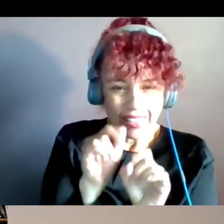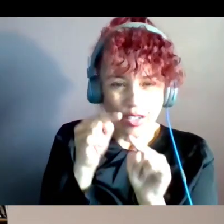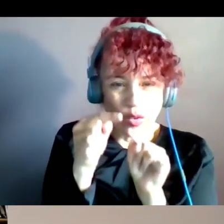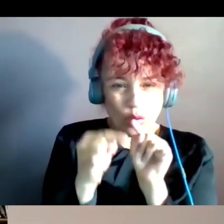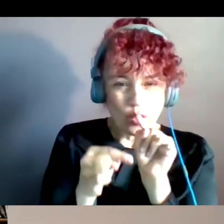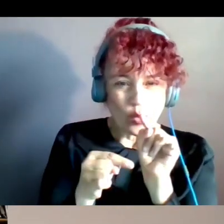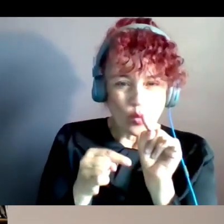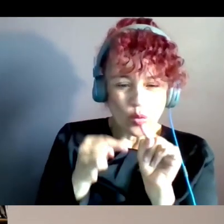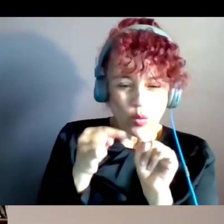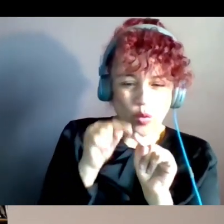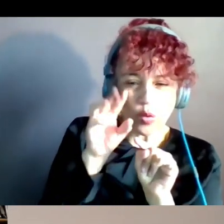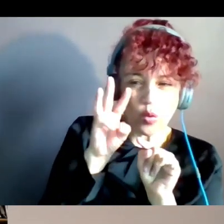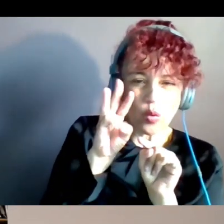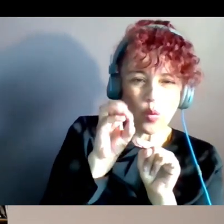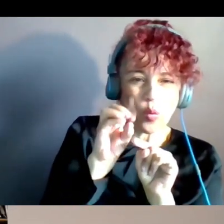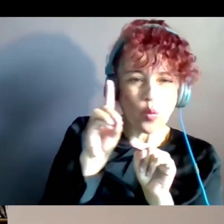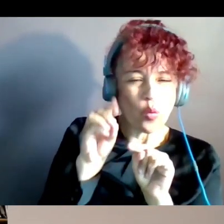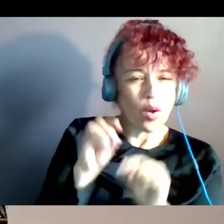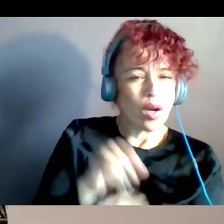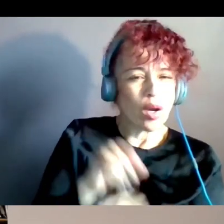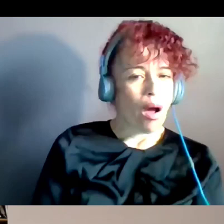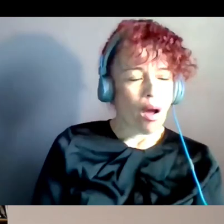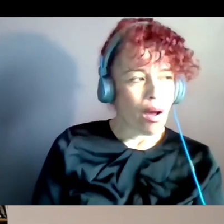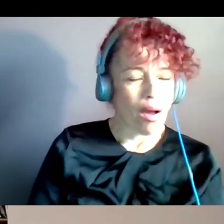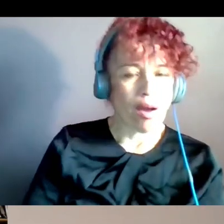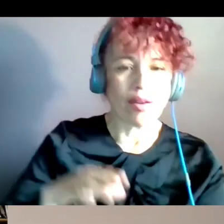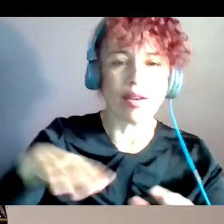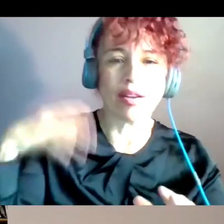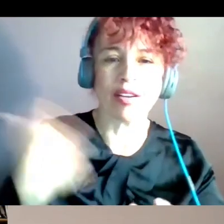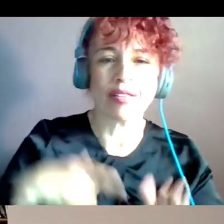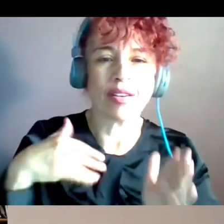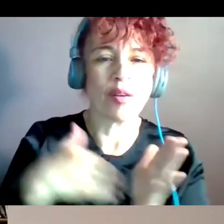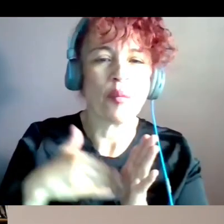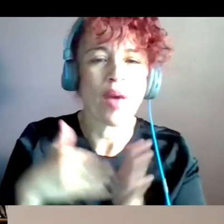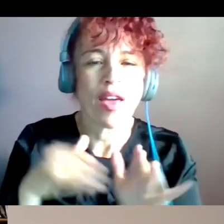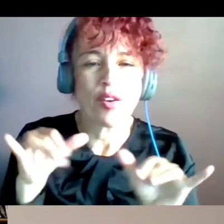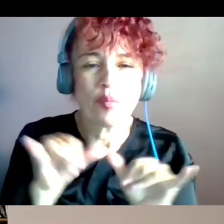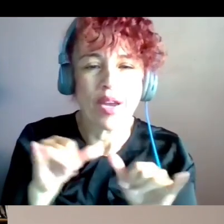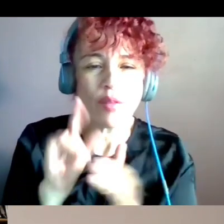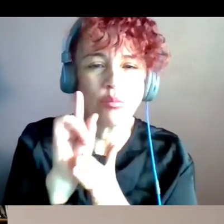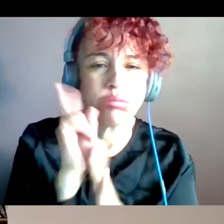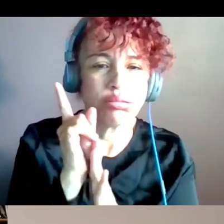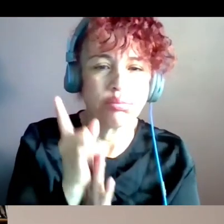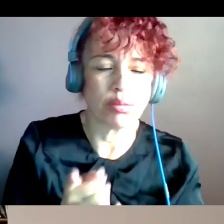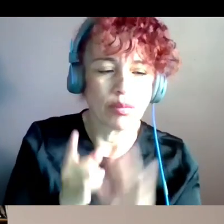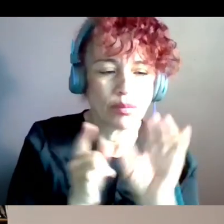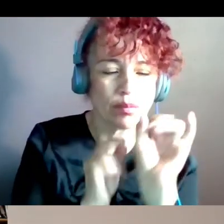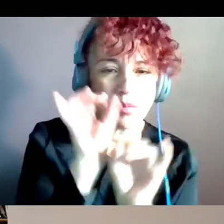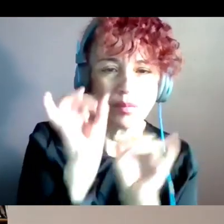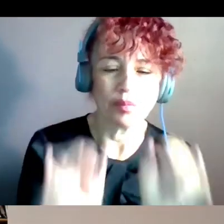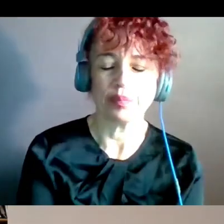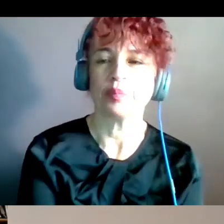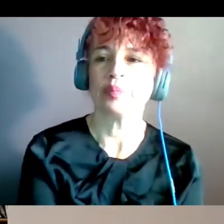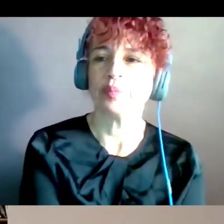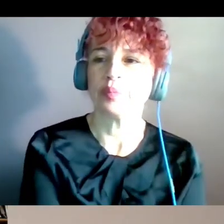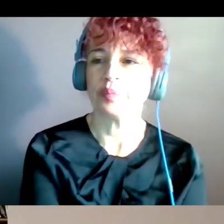the wood. And it's absurd. It's like 250,000 times a minute or something. Wow.